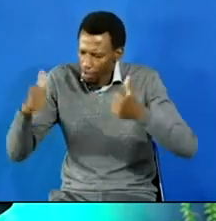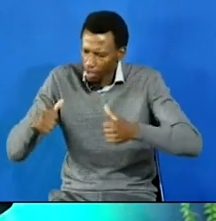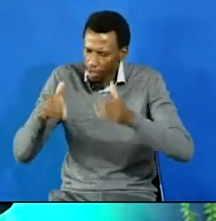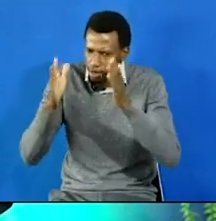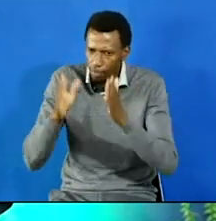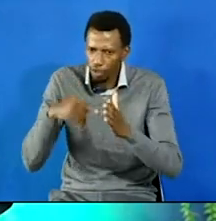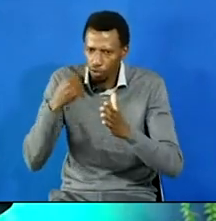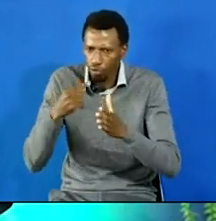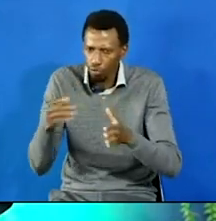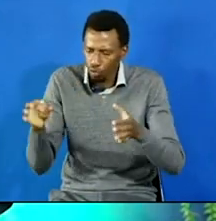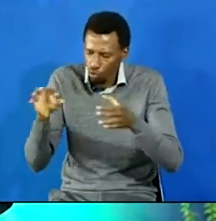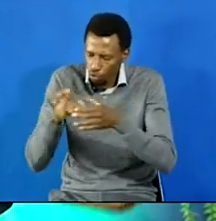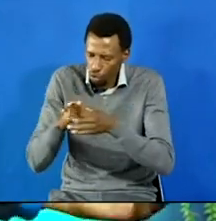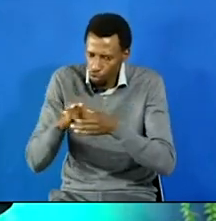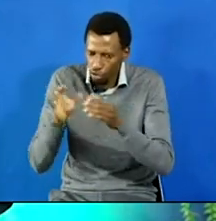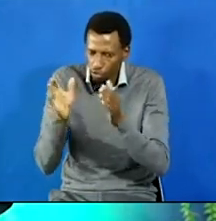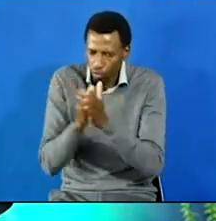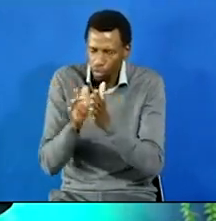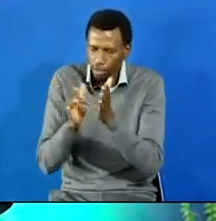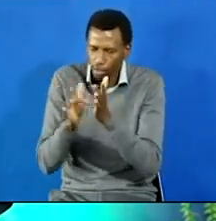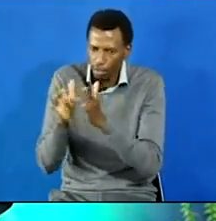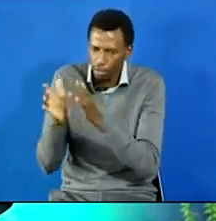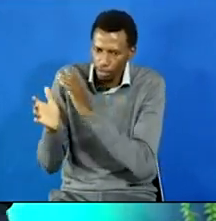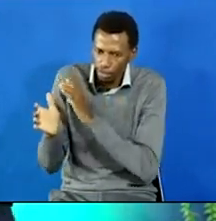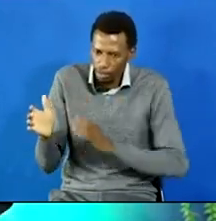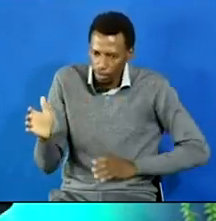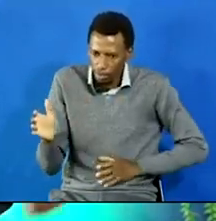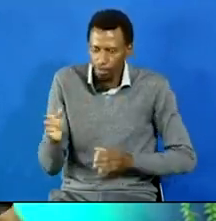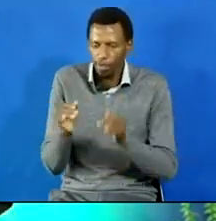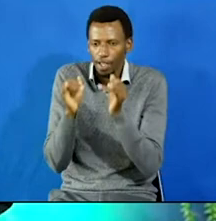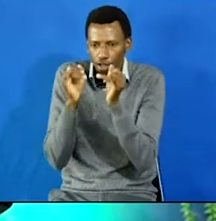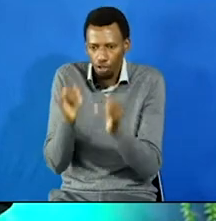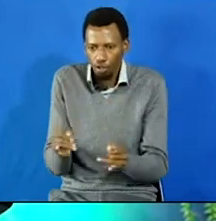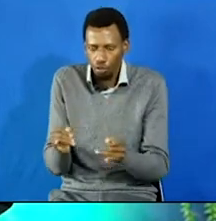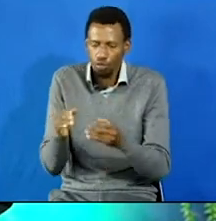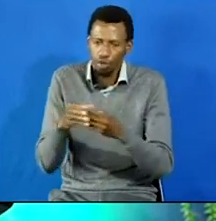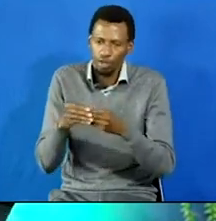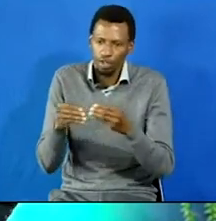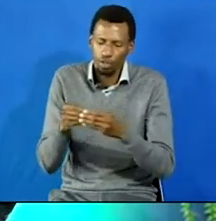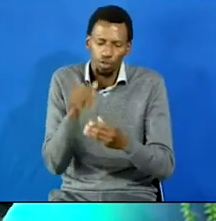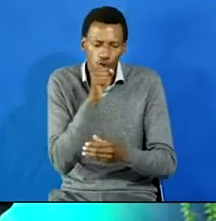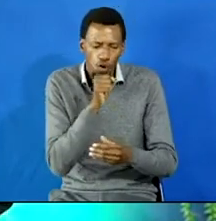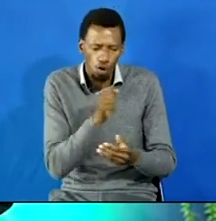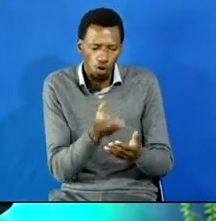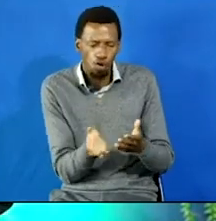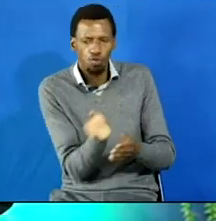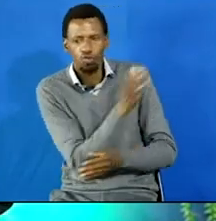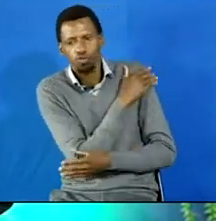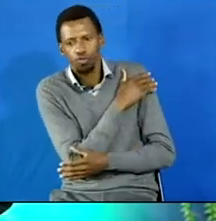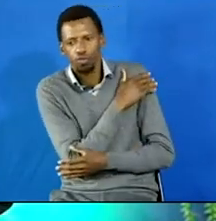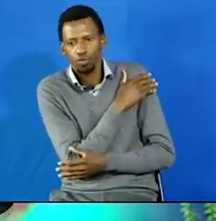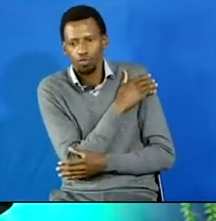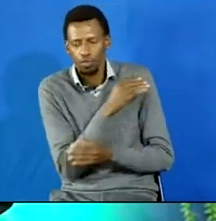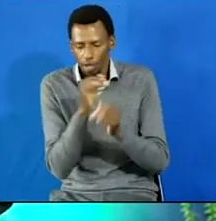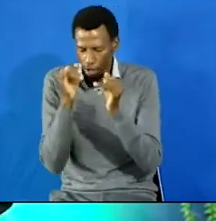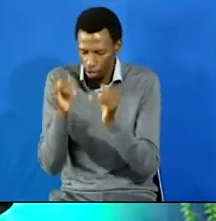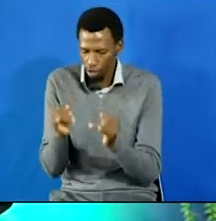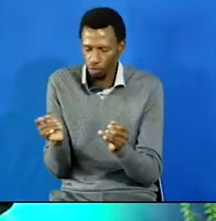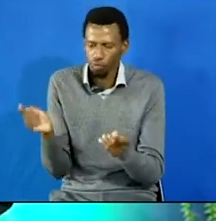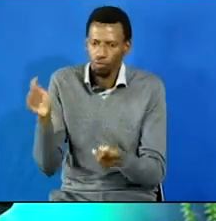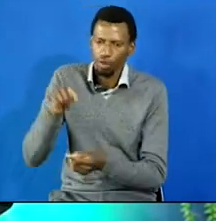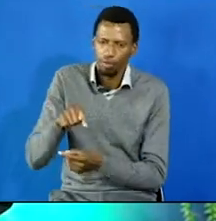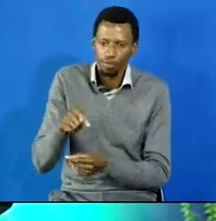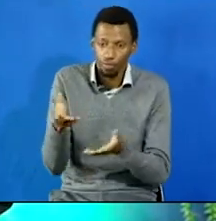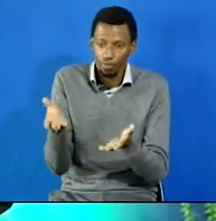a new creation. The old is gone and the new has come. This church is called New Life. When I look at